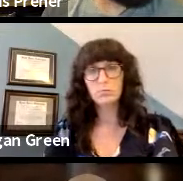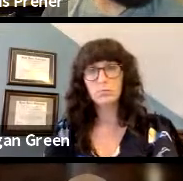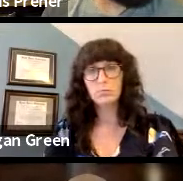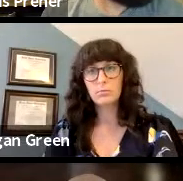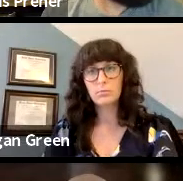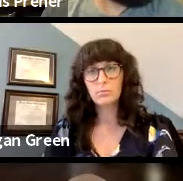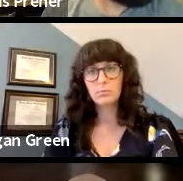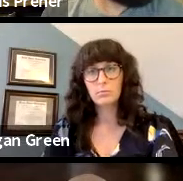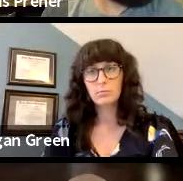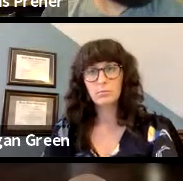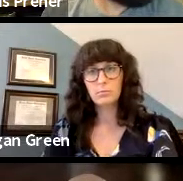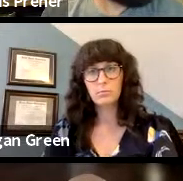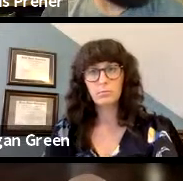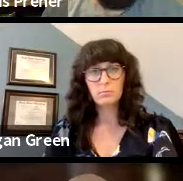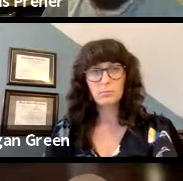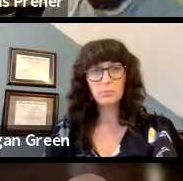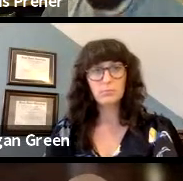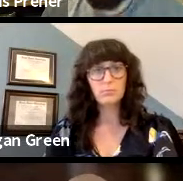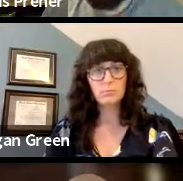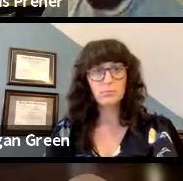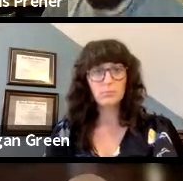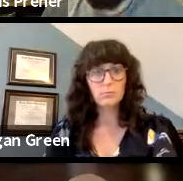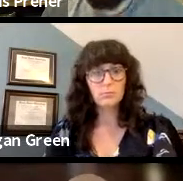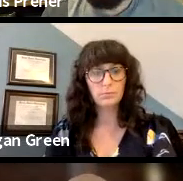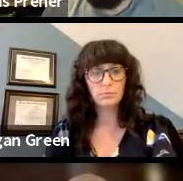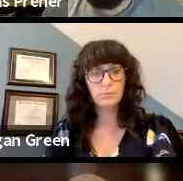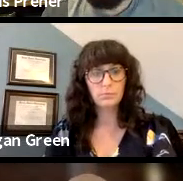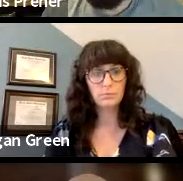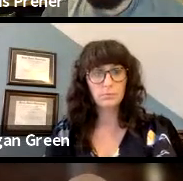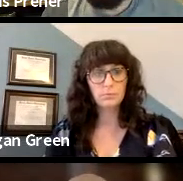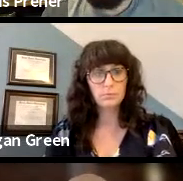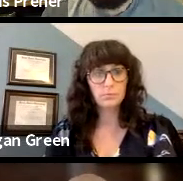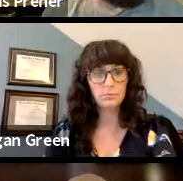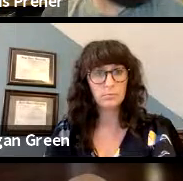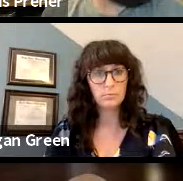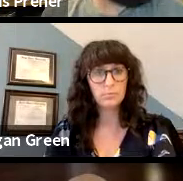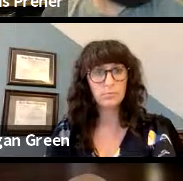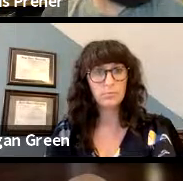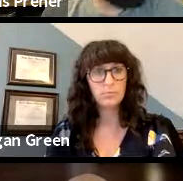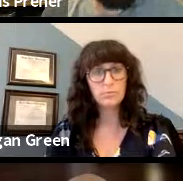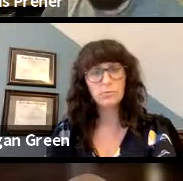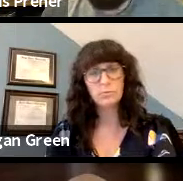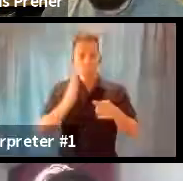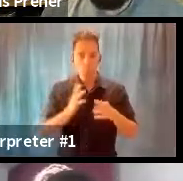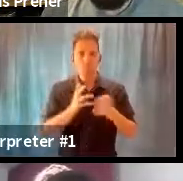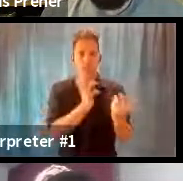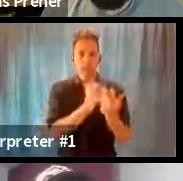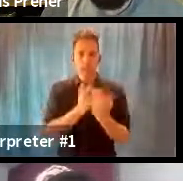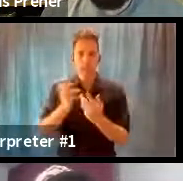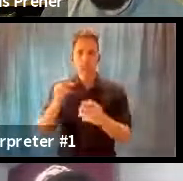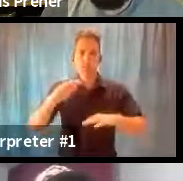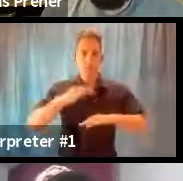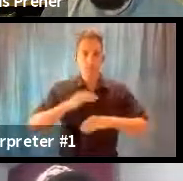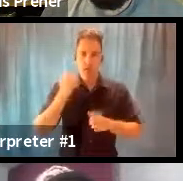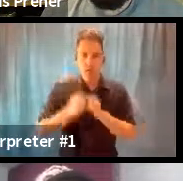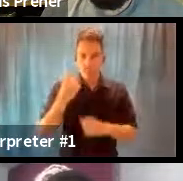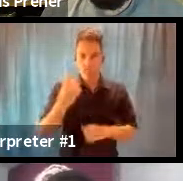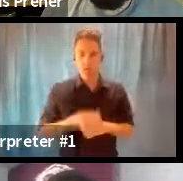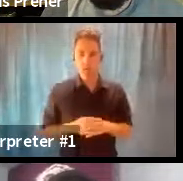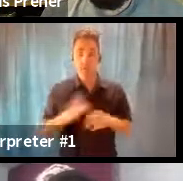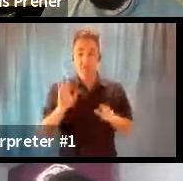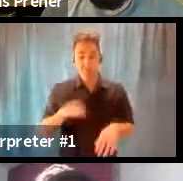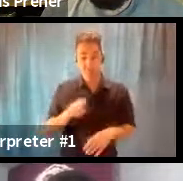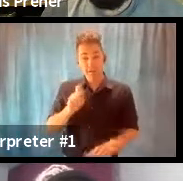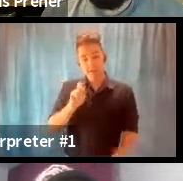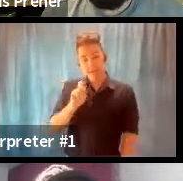investments and build a diversified portfolio. At the end of the day, the truth is $500 million is too much money